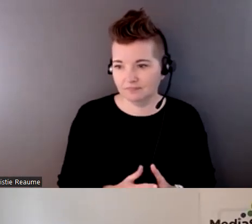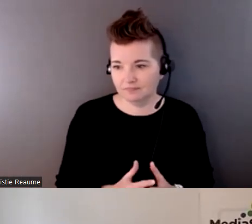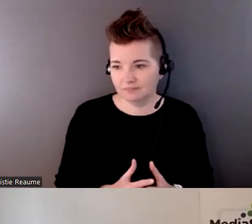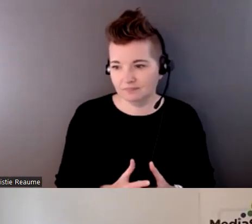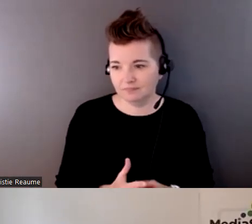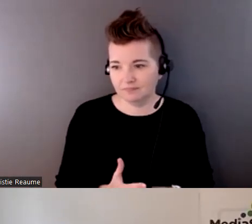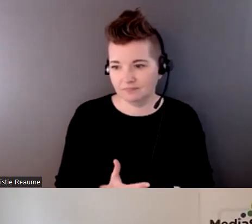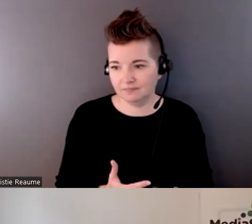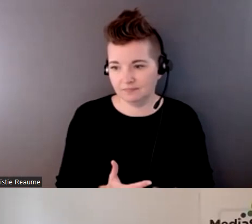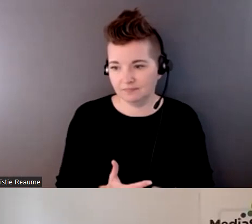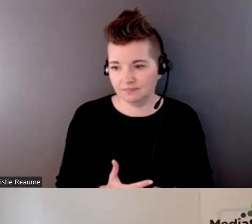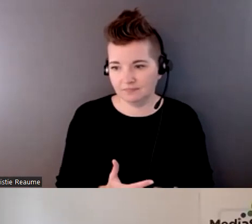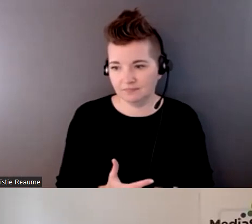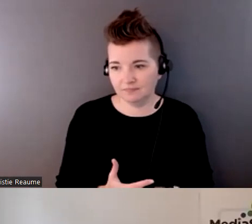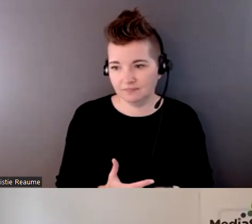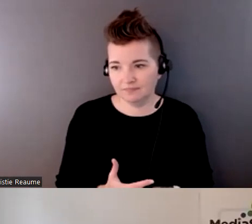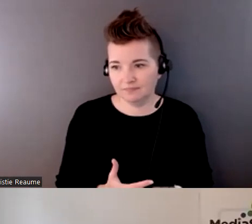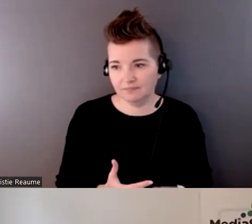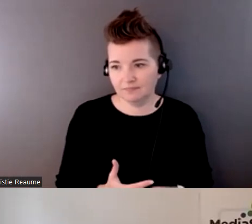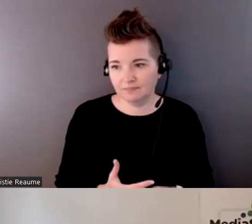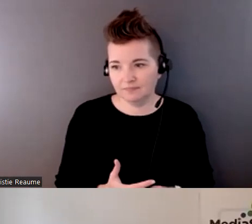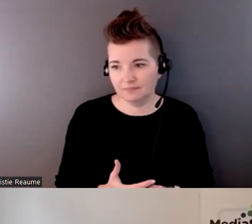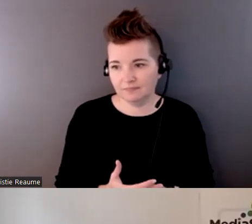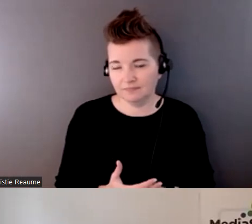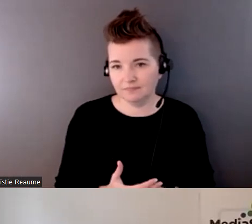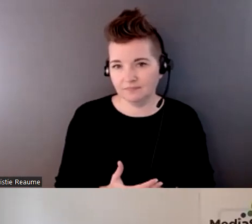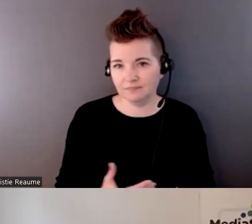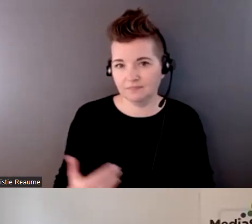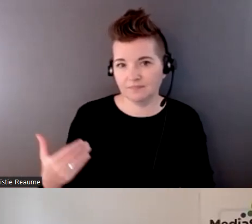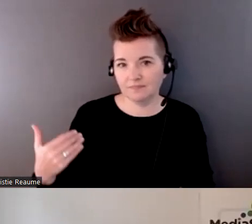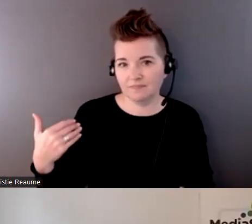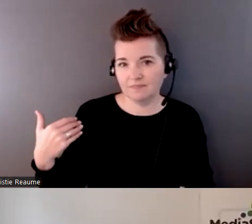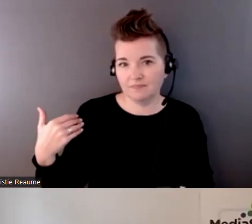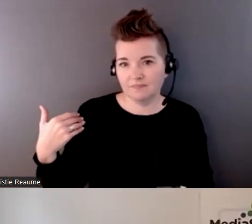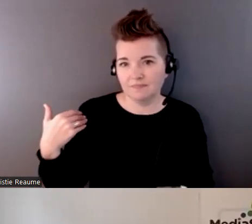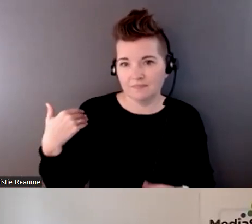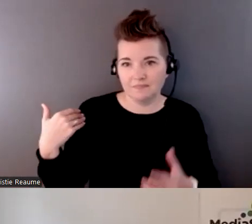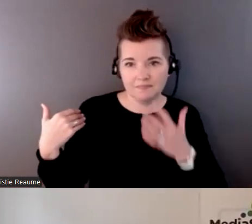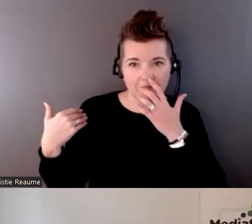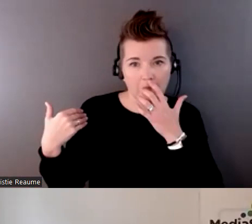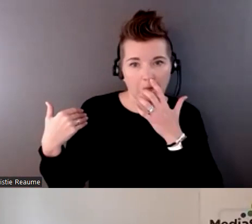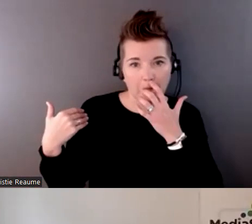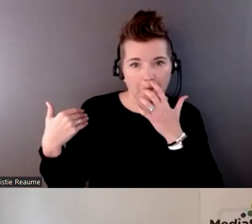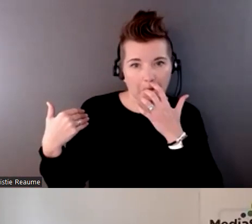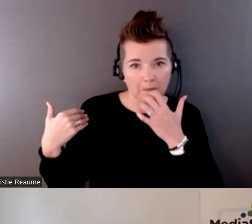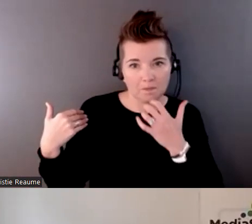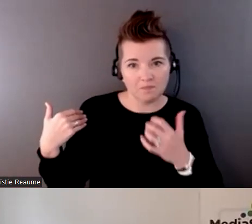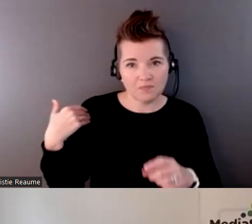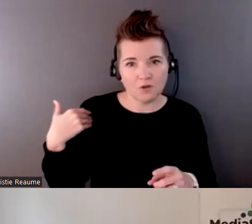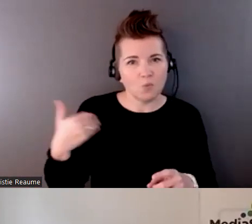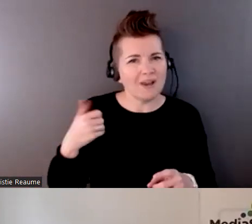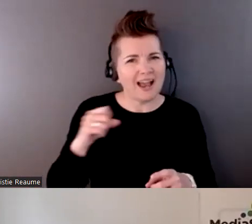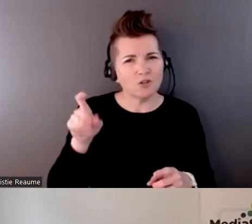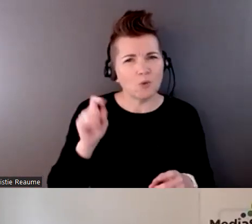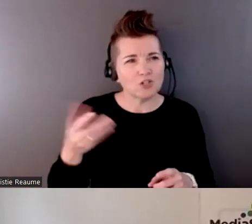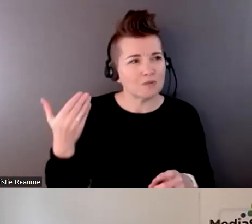so um we we had a question earlier Emily I wasn't sure if you were looking to mute yourself to say something or no